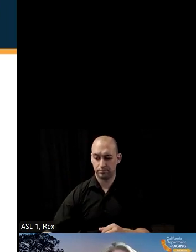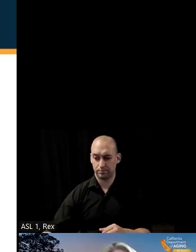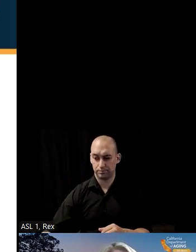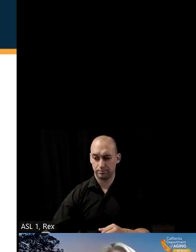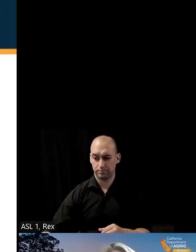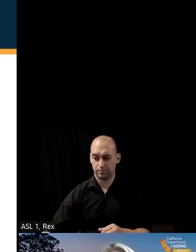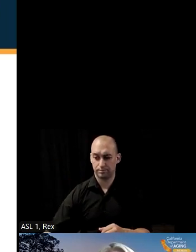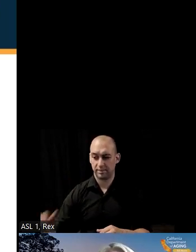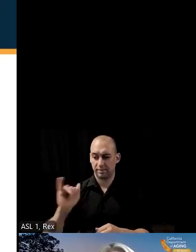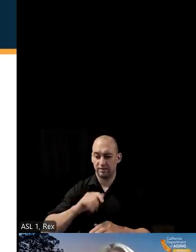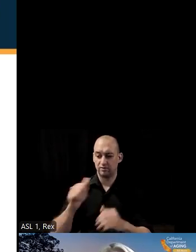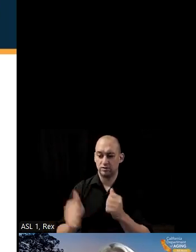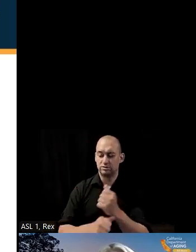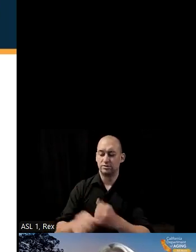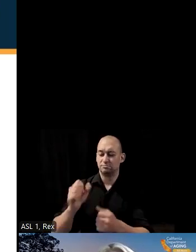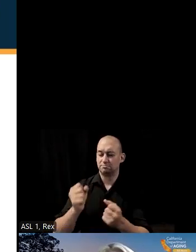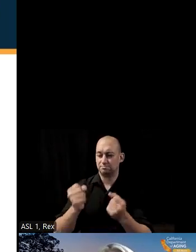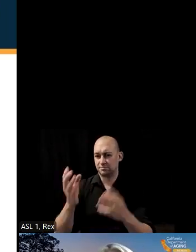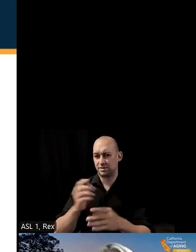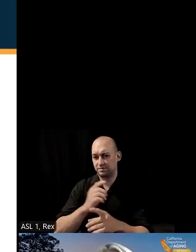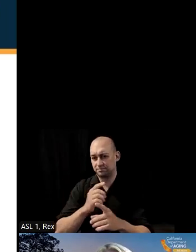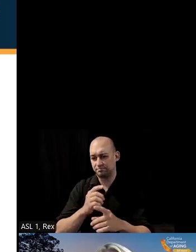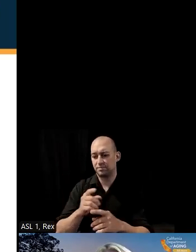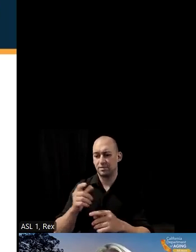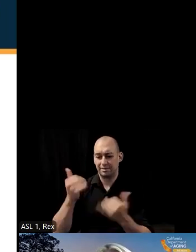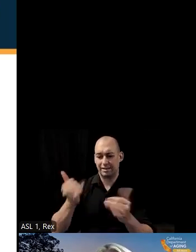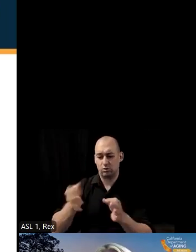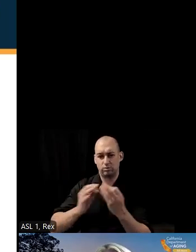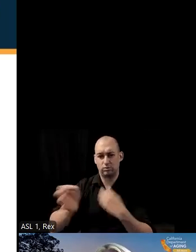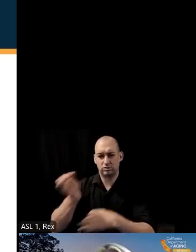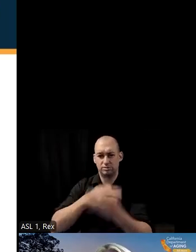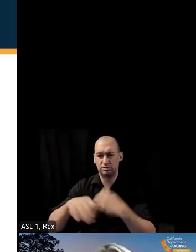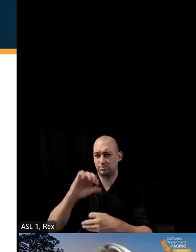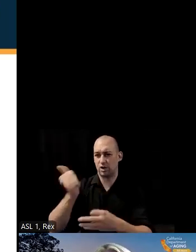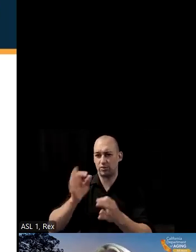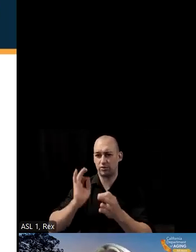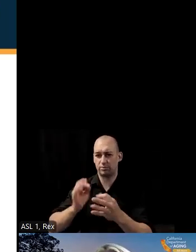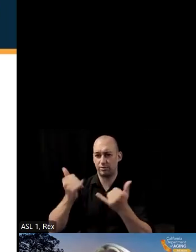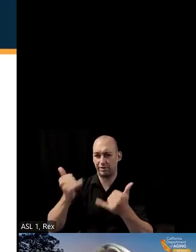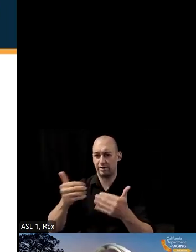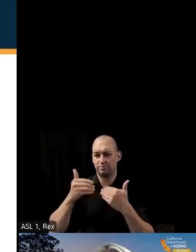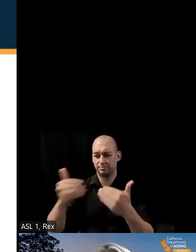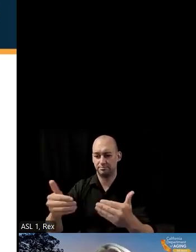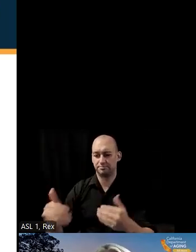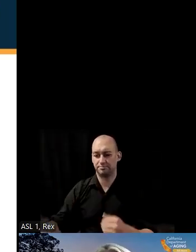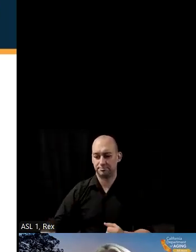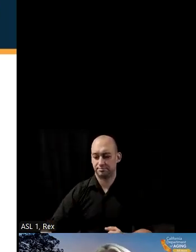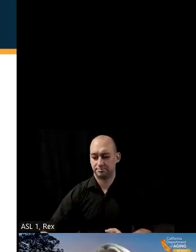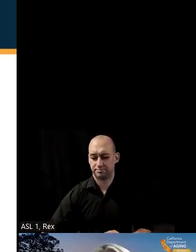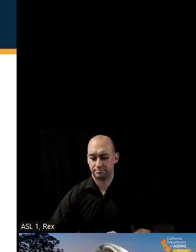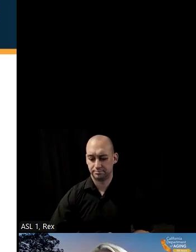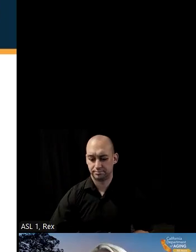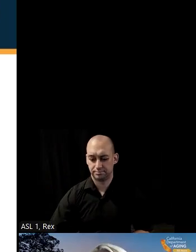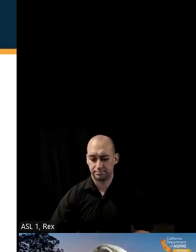people falling through the cracks. And if it weren't for Jezebel's finding the card on the floor at the grocery store, she never would have known about